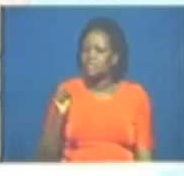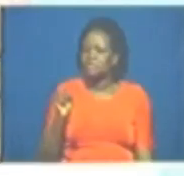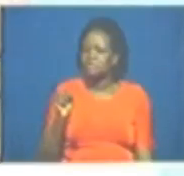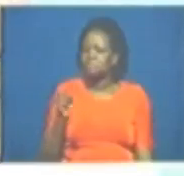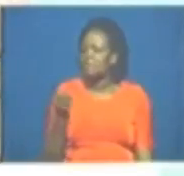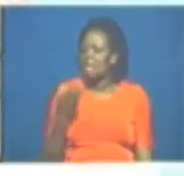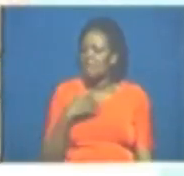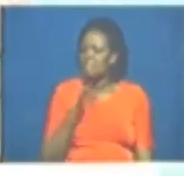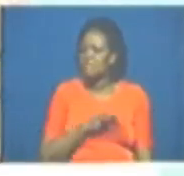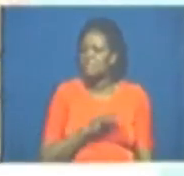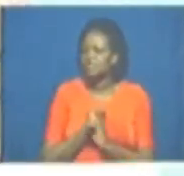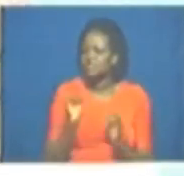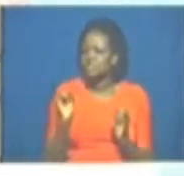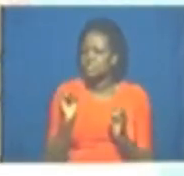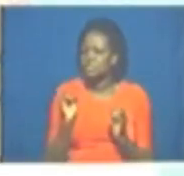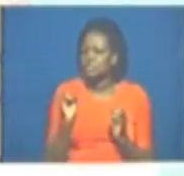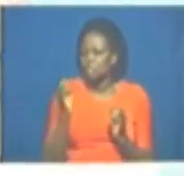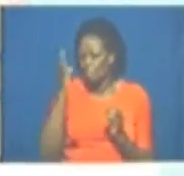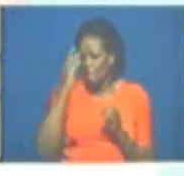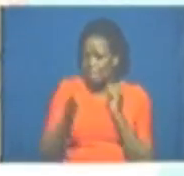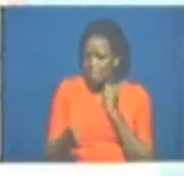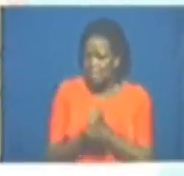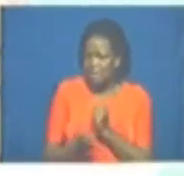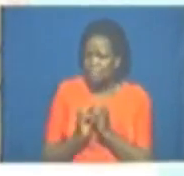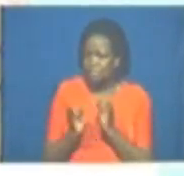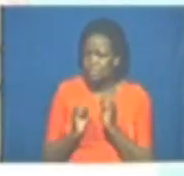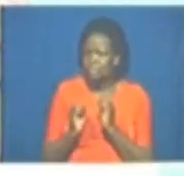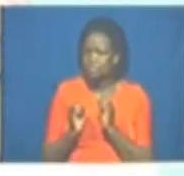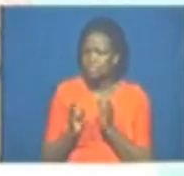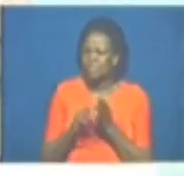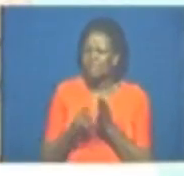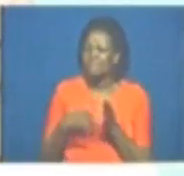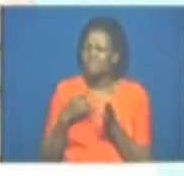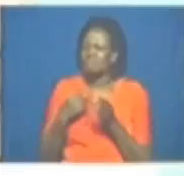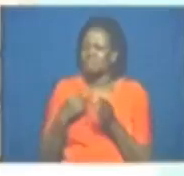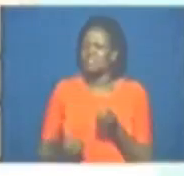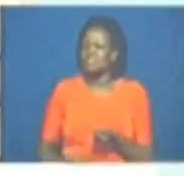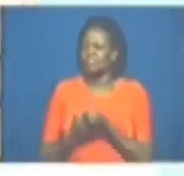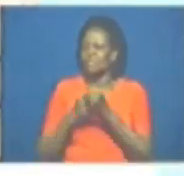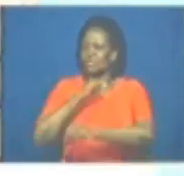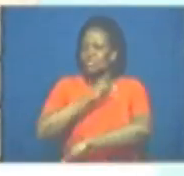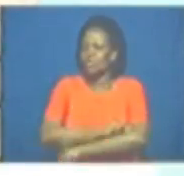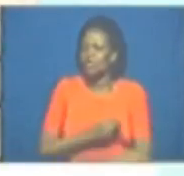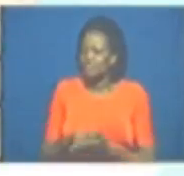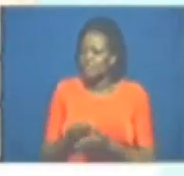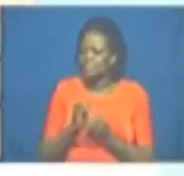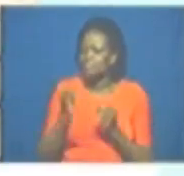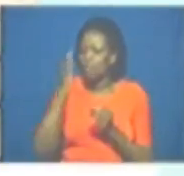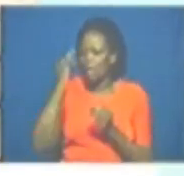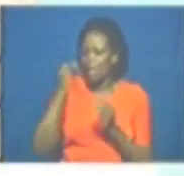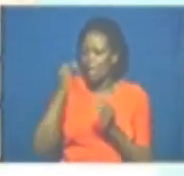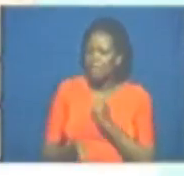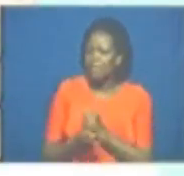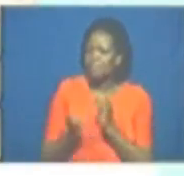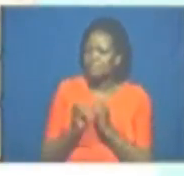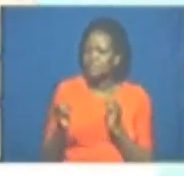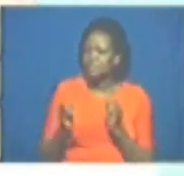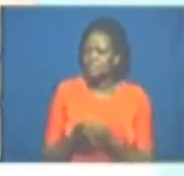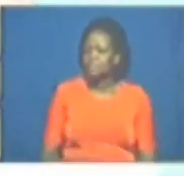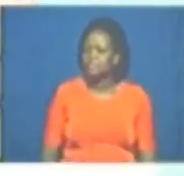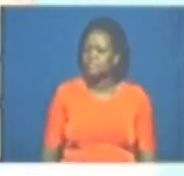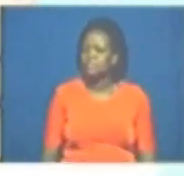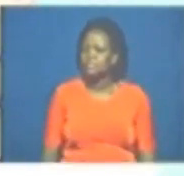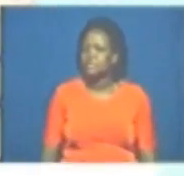you should give money to bursaries. But you see, devolution is actually taking power and money closer to the masses. To so